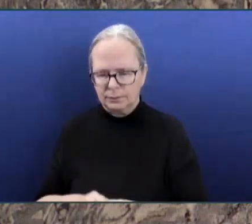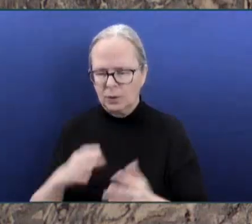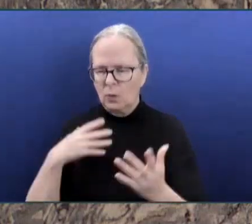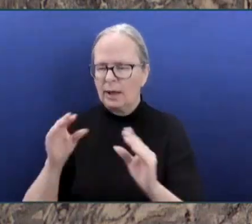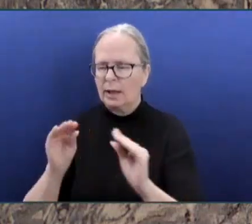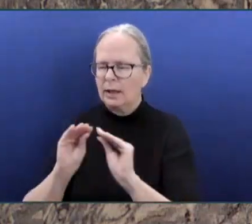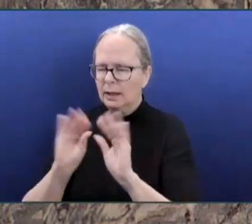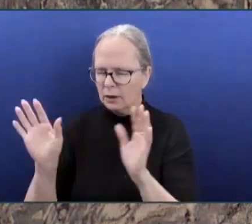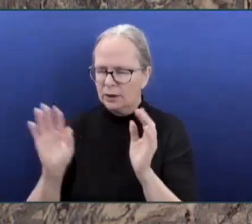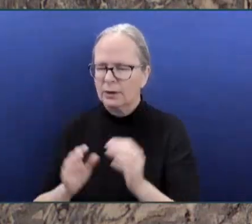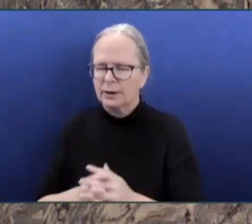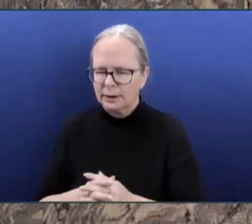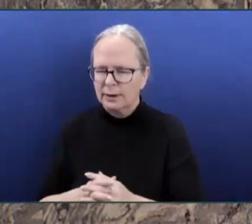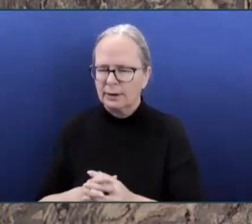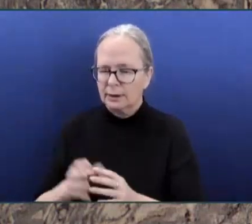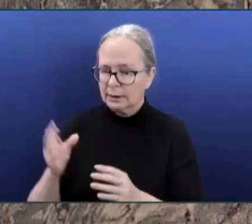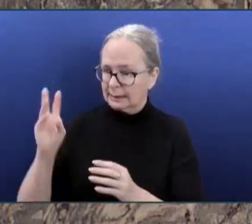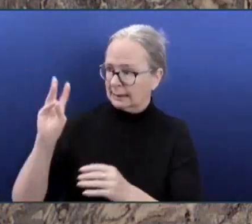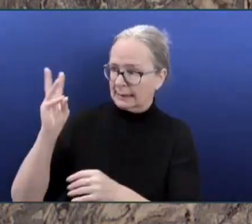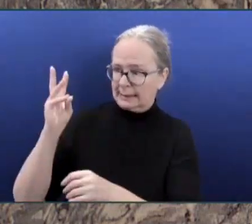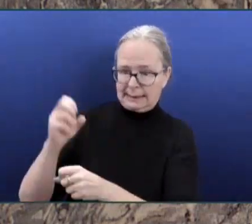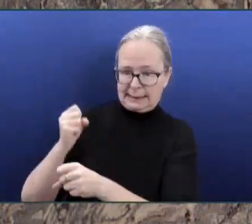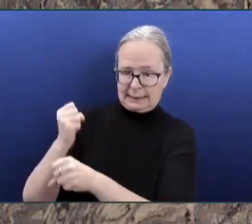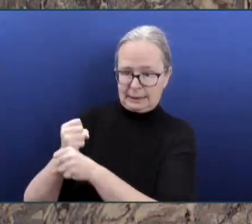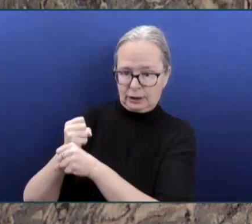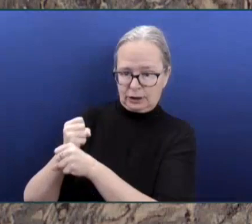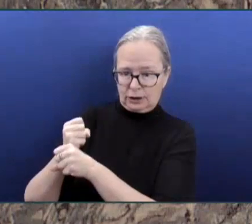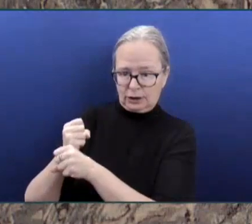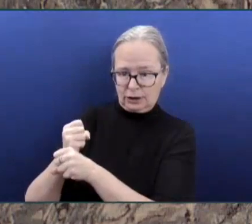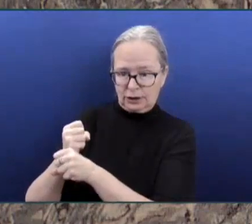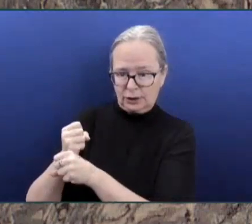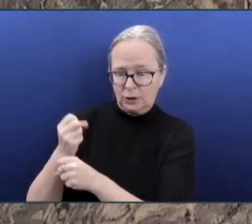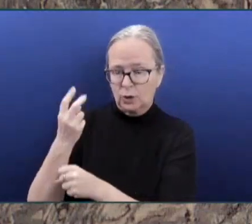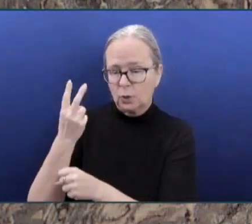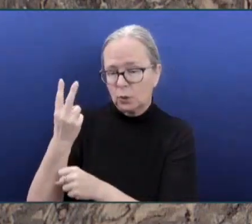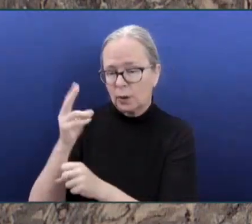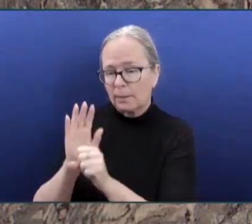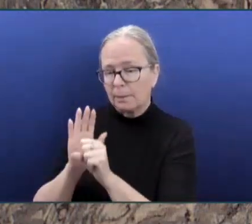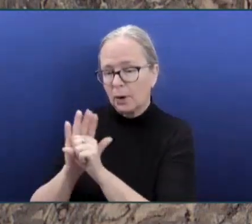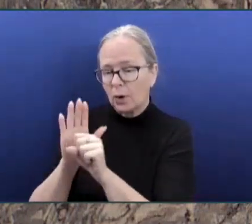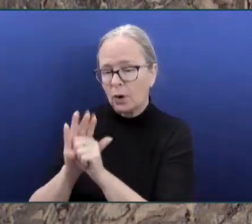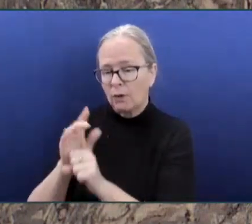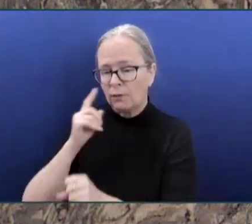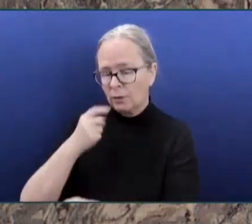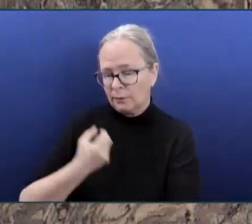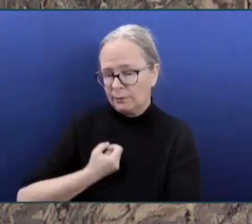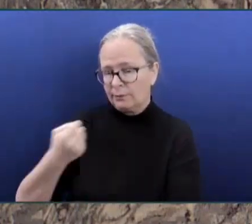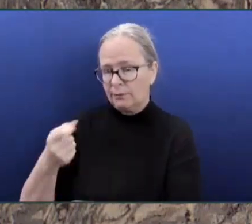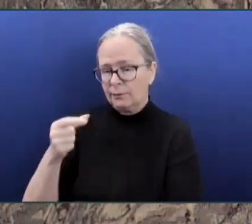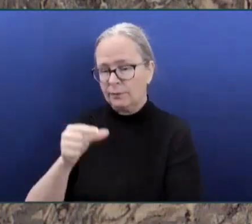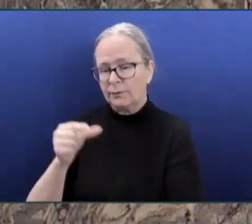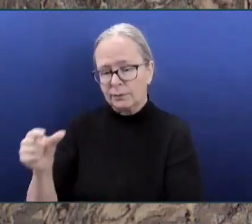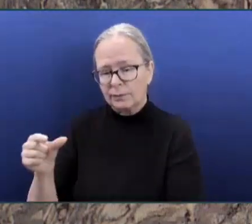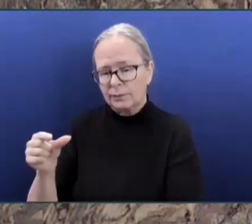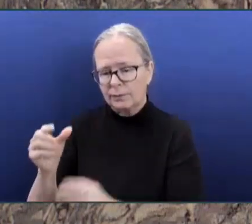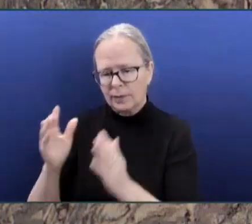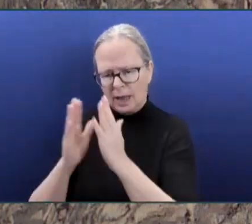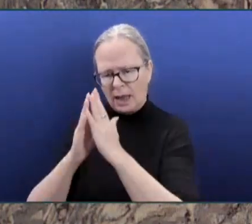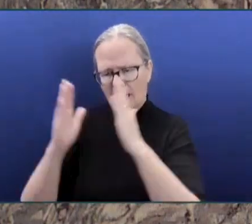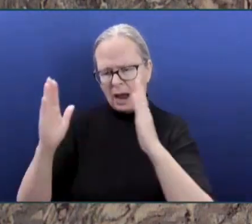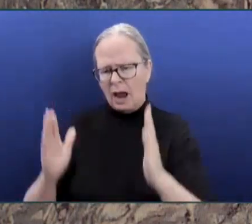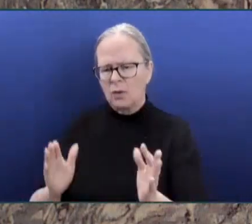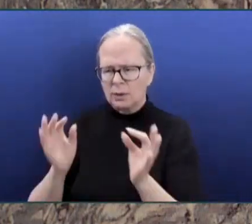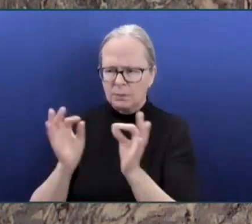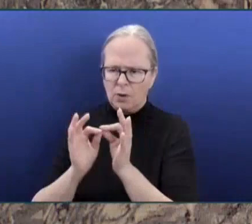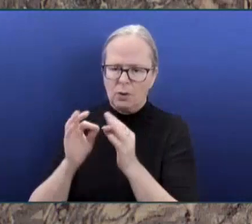promising housing affordability, the results are the highest housing prices and the highest rents this province has ever seen. It's a